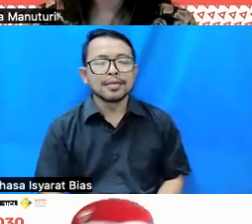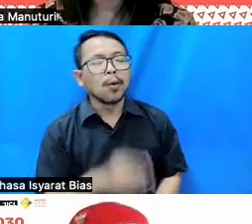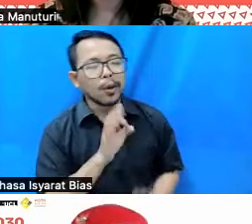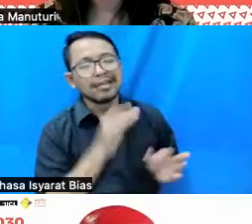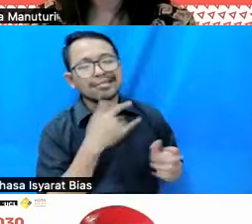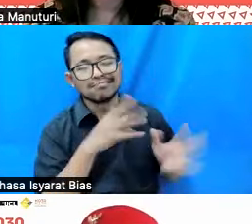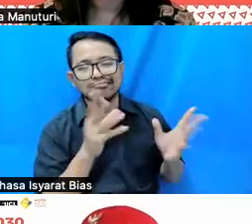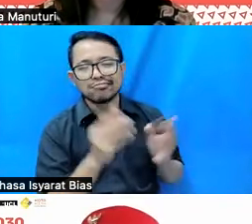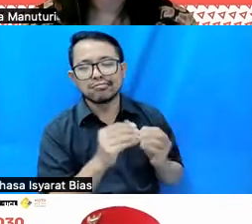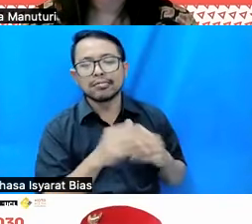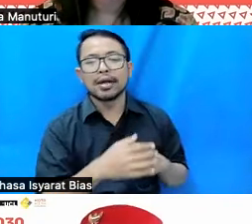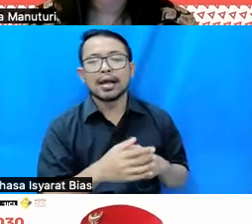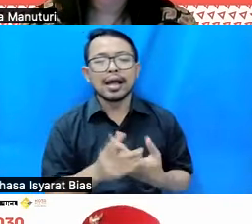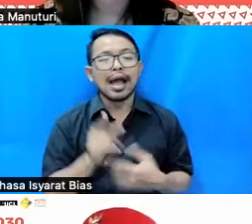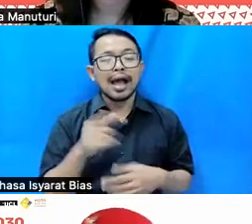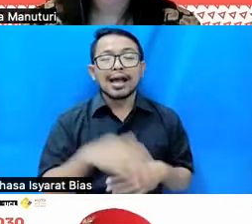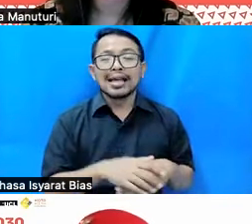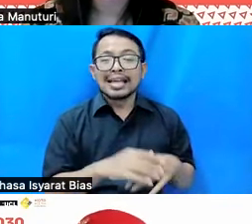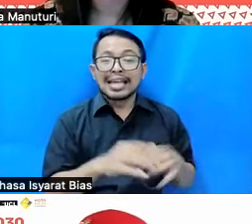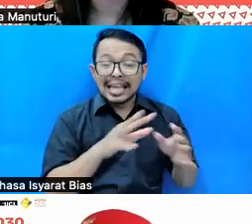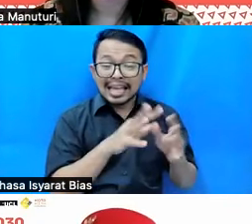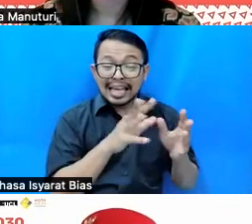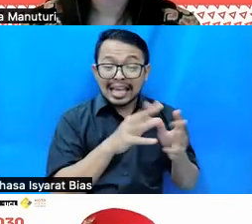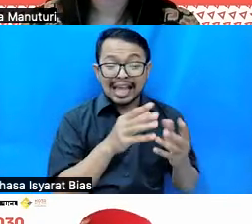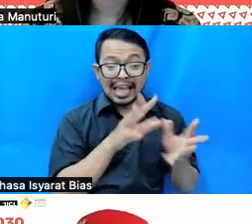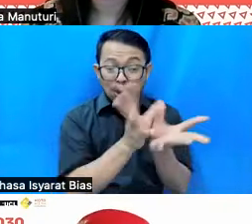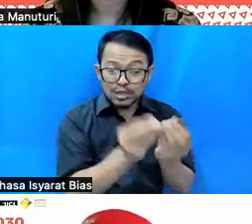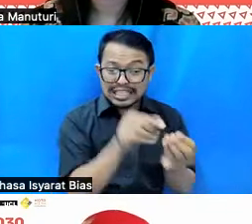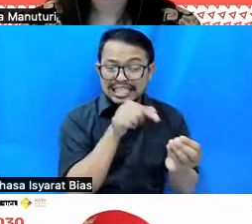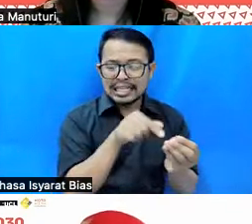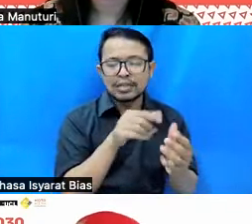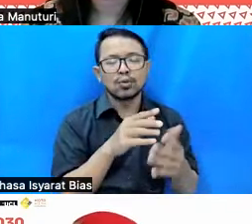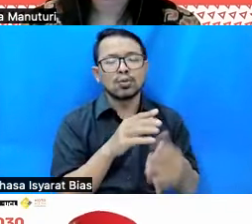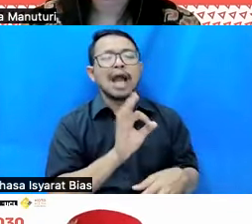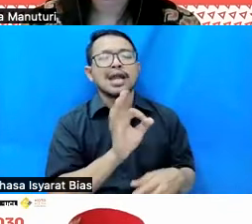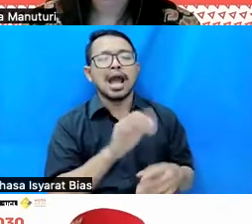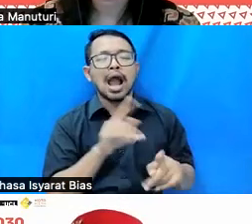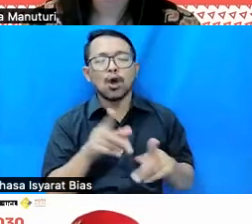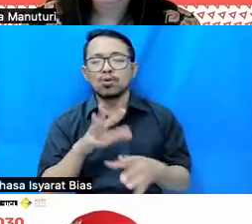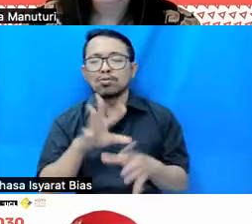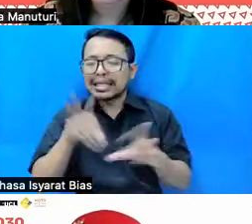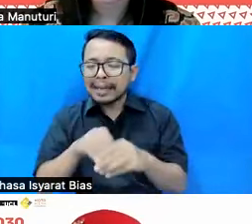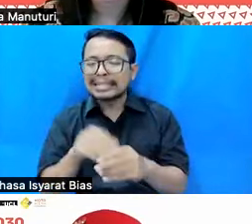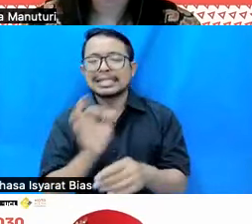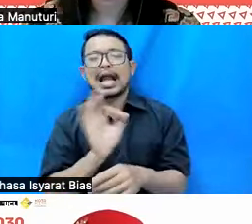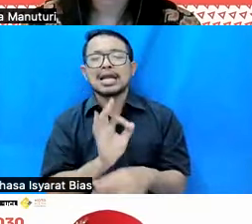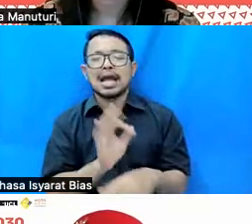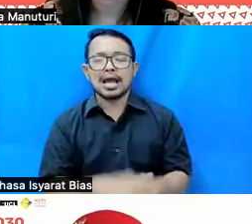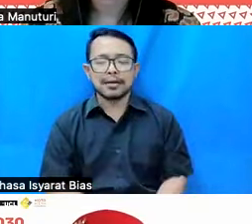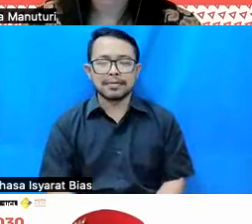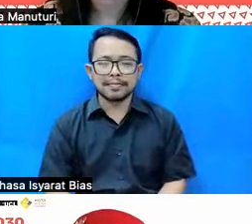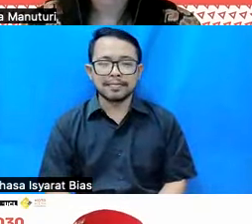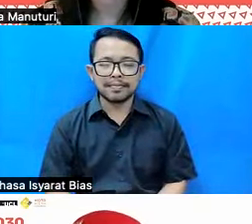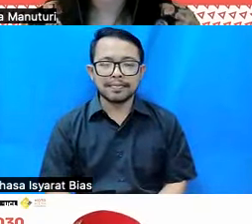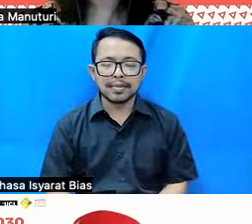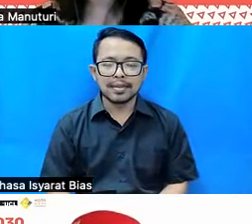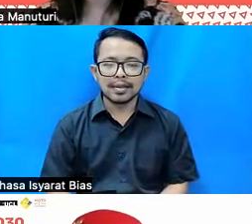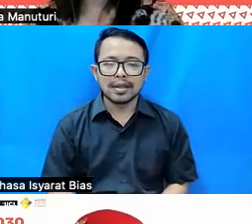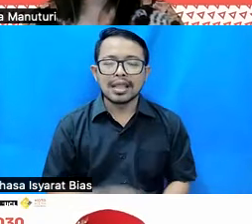the summary. Right, so there is no inclusion if there's no accessibility and full participation and meaningful participation by